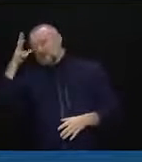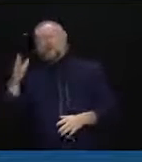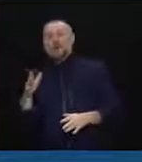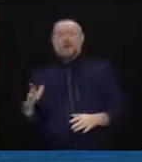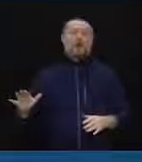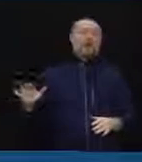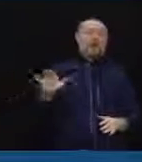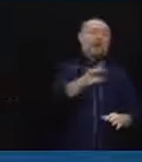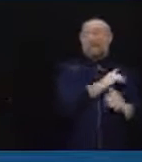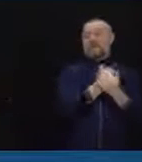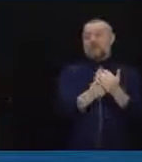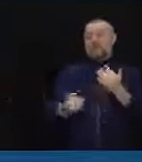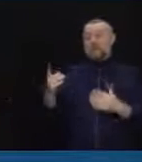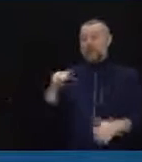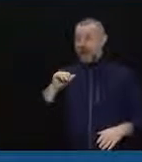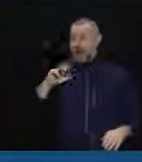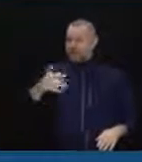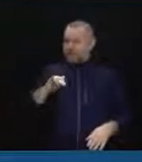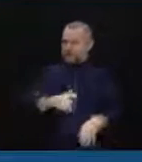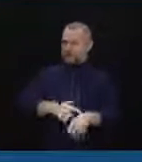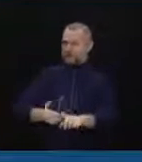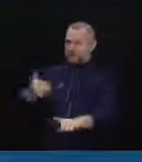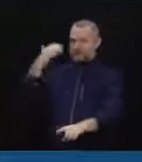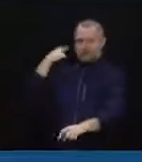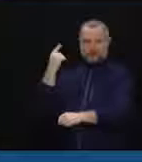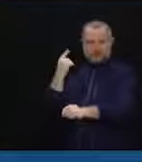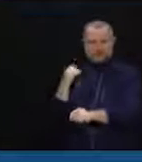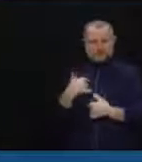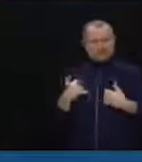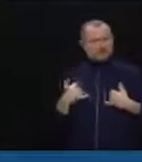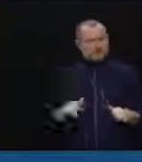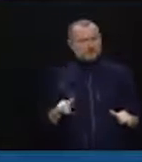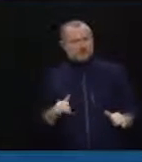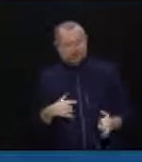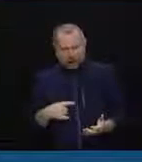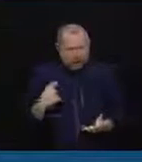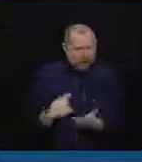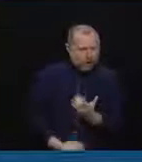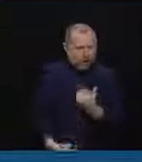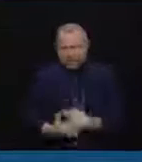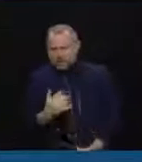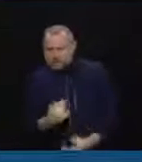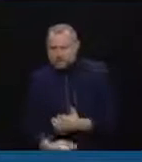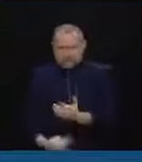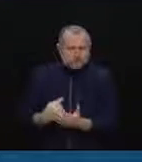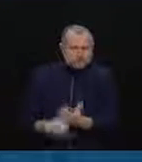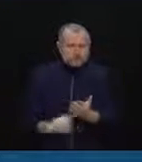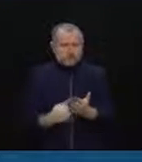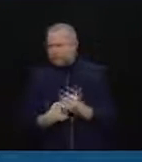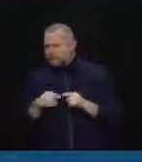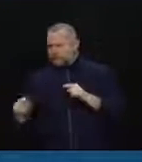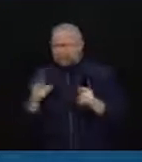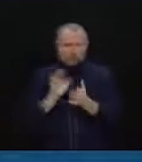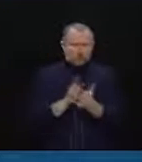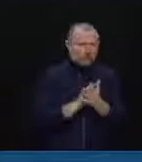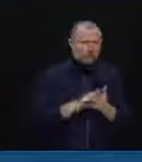was August, there was still talk that there were schools in our state and school districts that were going to continue remote.